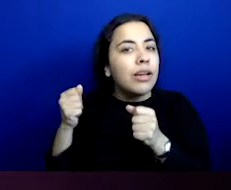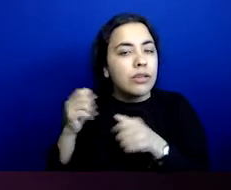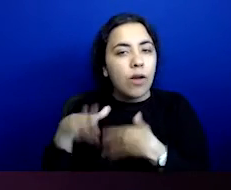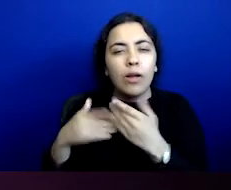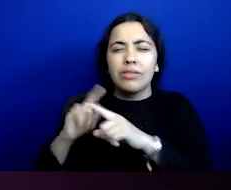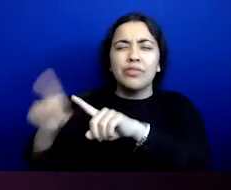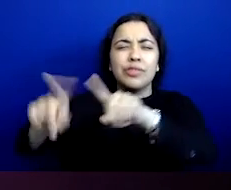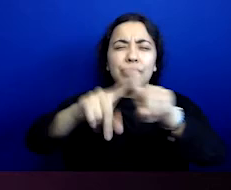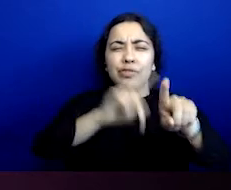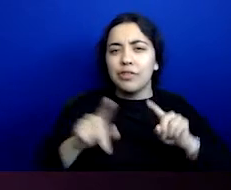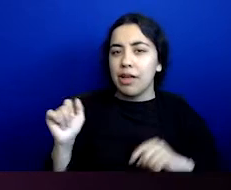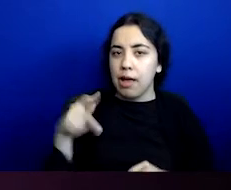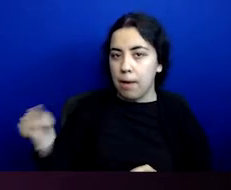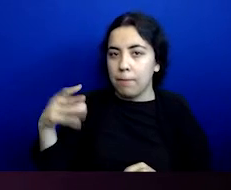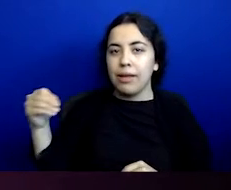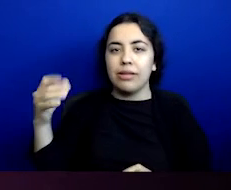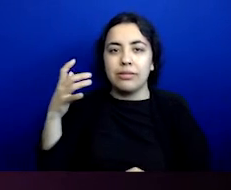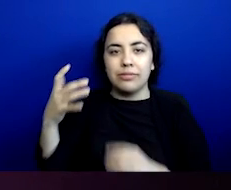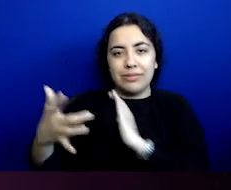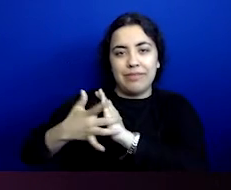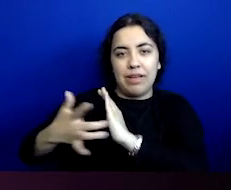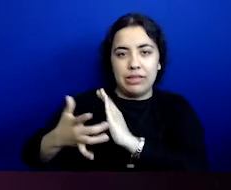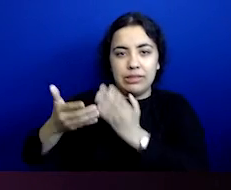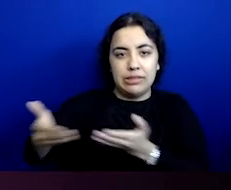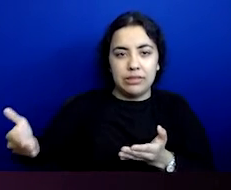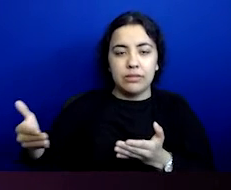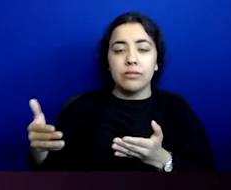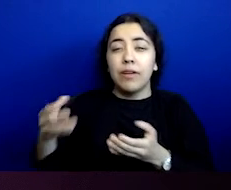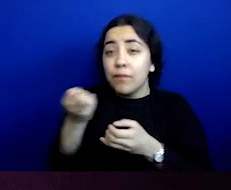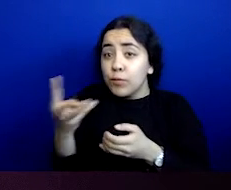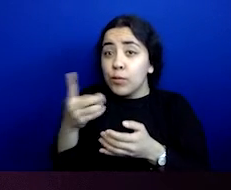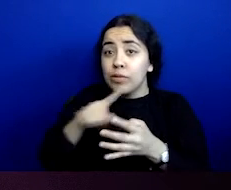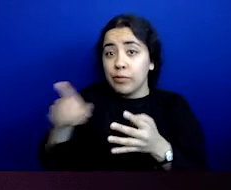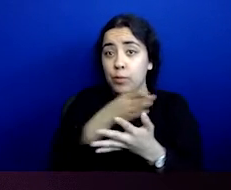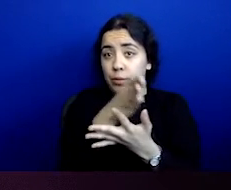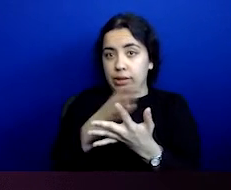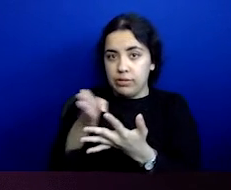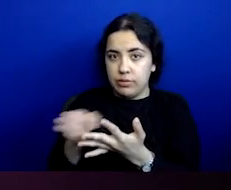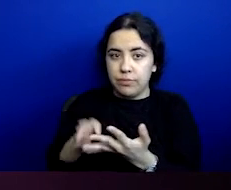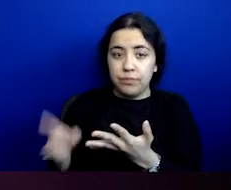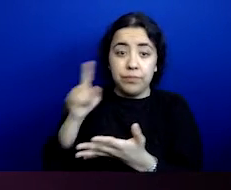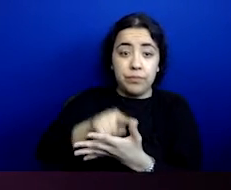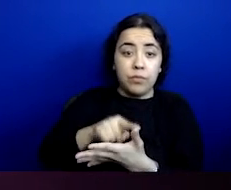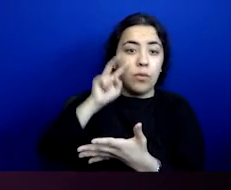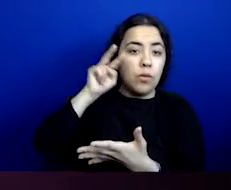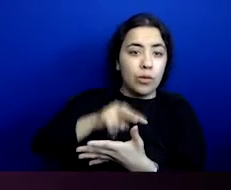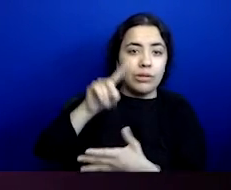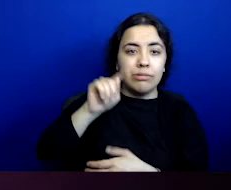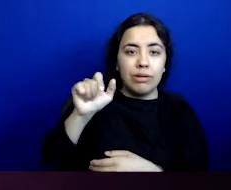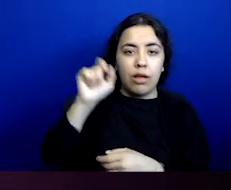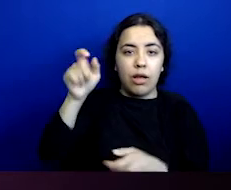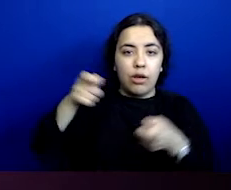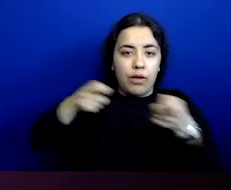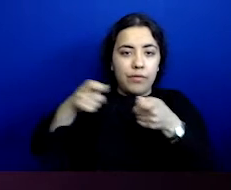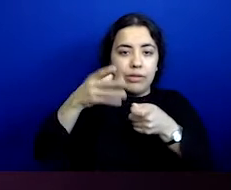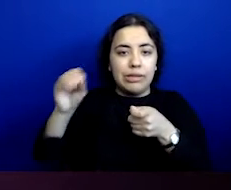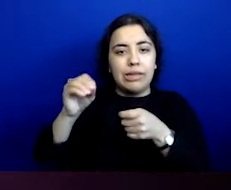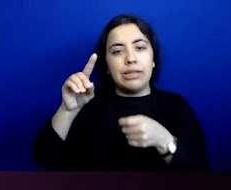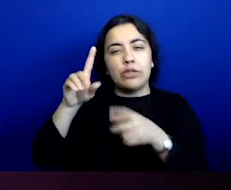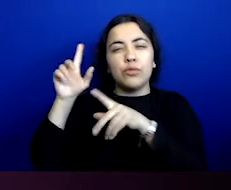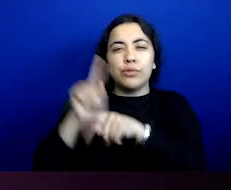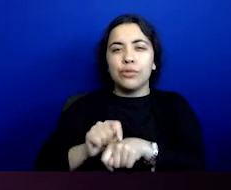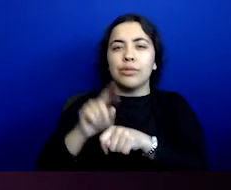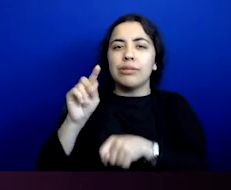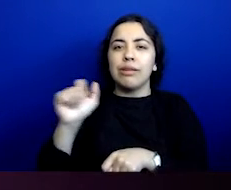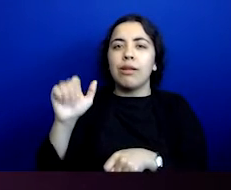different applications and devices and things. We've done this in a few ways. One, we've looked at data governance in the traditional cloud data warehouse model,